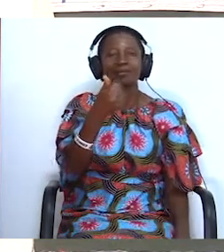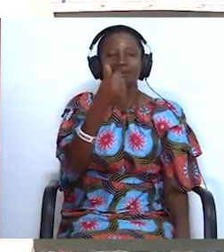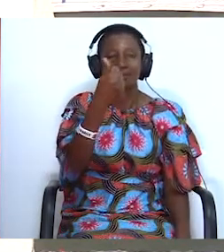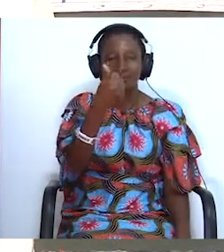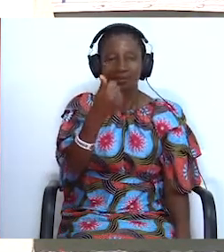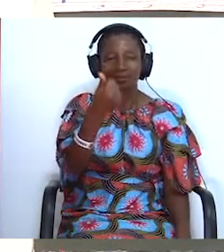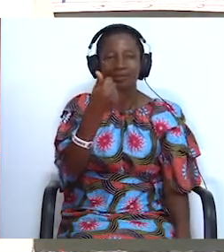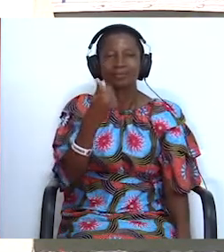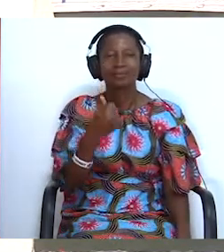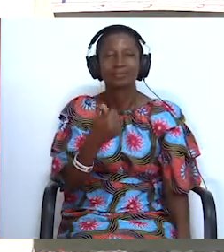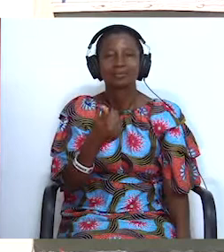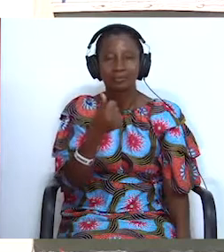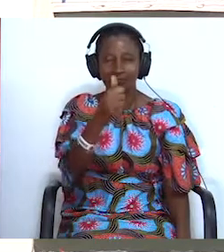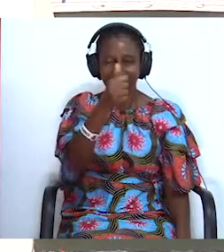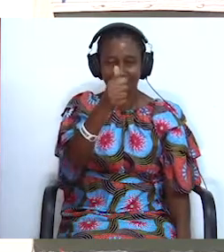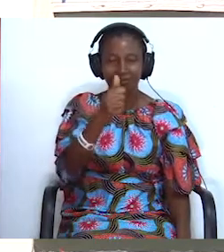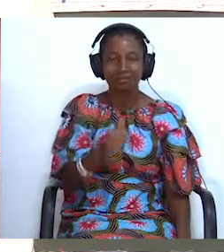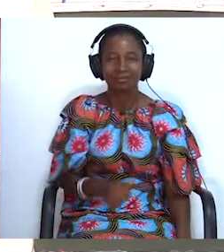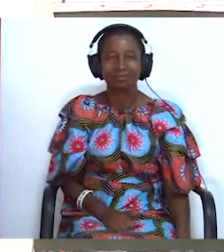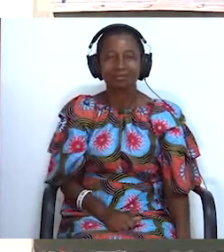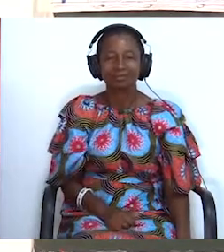a particular sound.